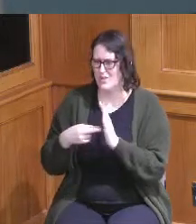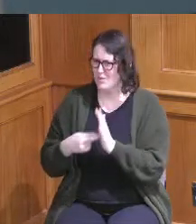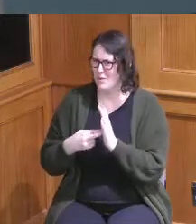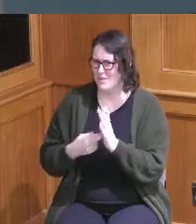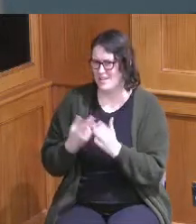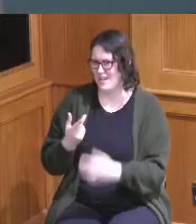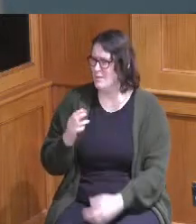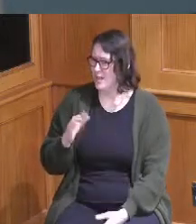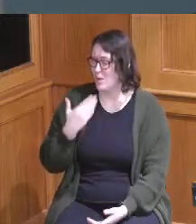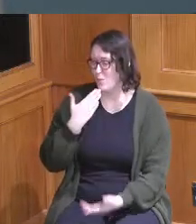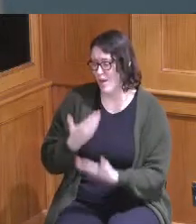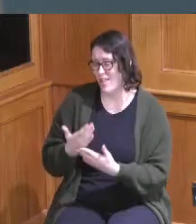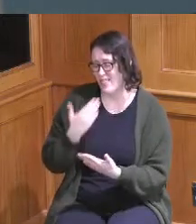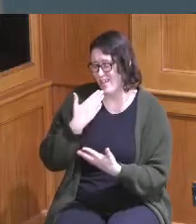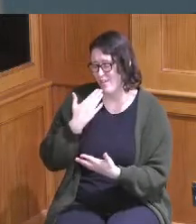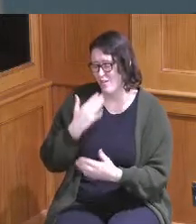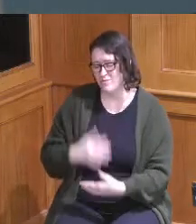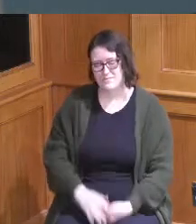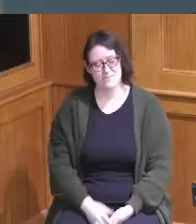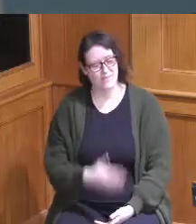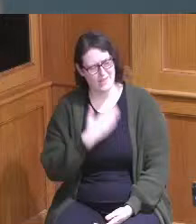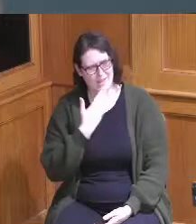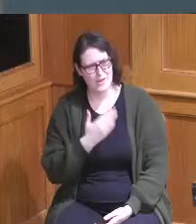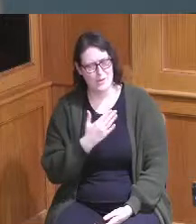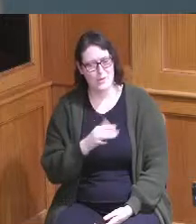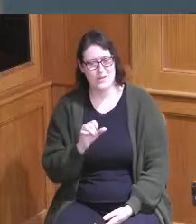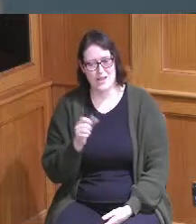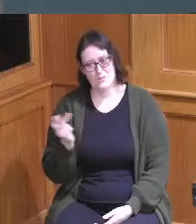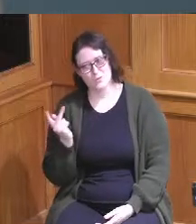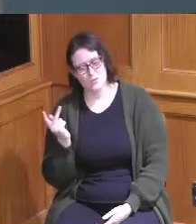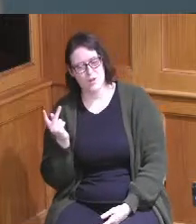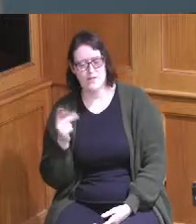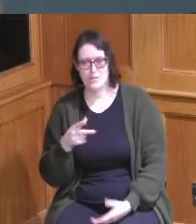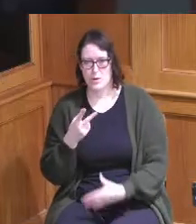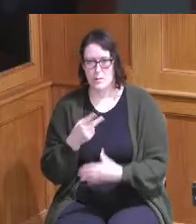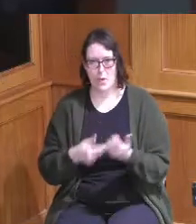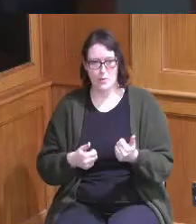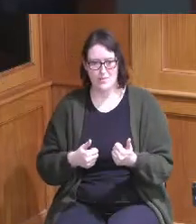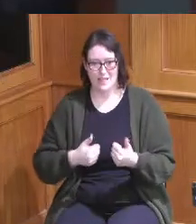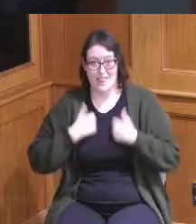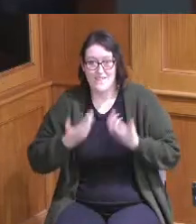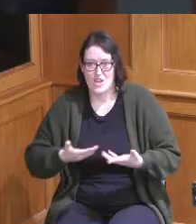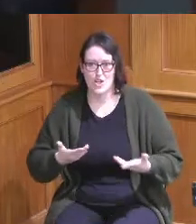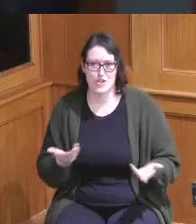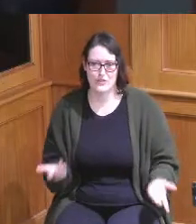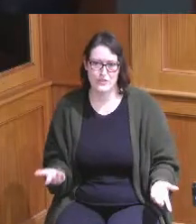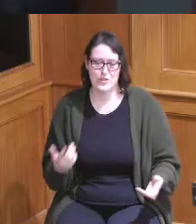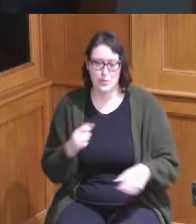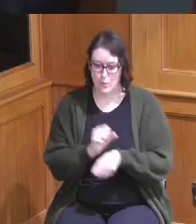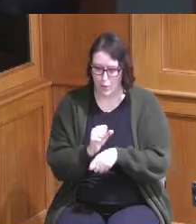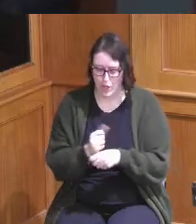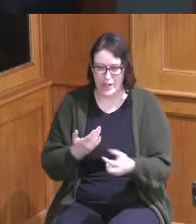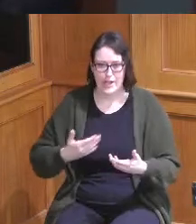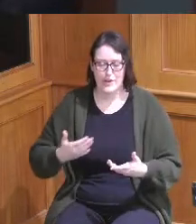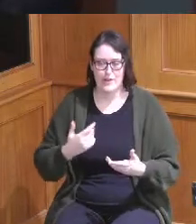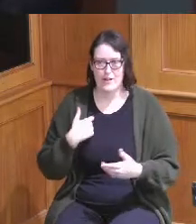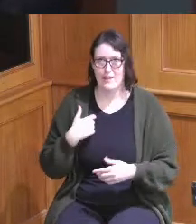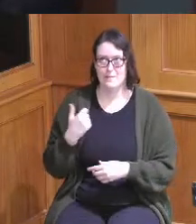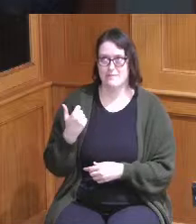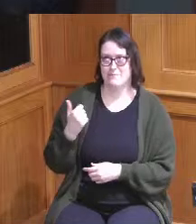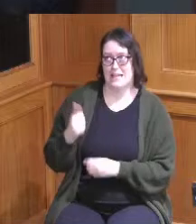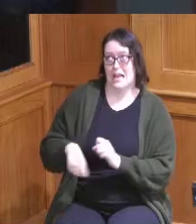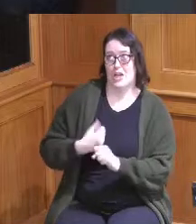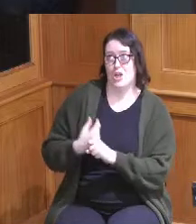appreciate that. Thank you. I just like to say, Andy and I we were both residents of Hamilton County. We work here. I've been here 10 years